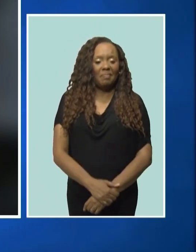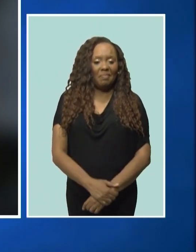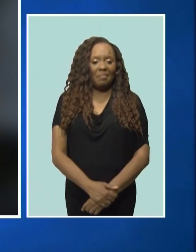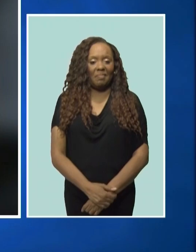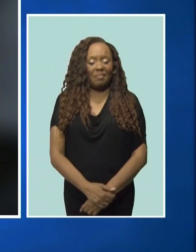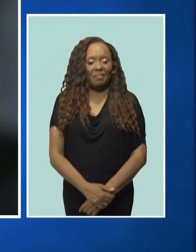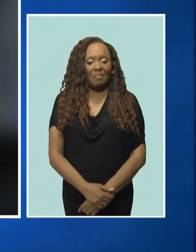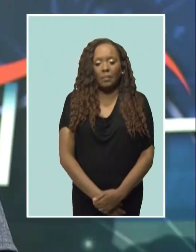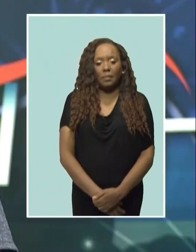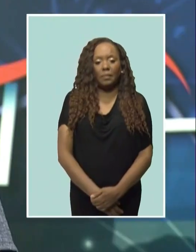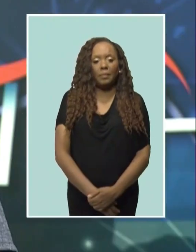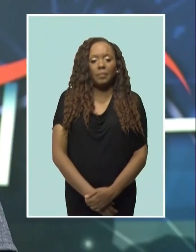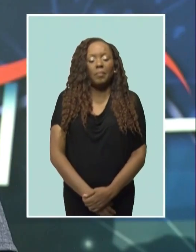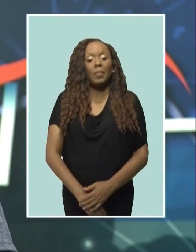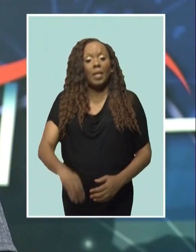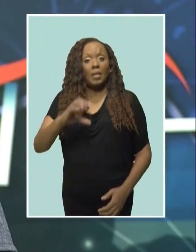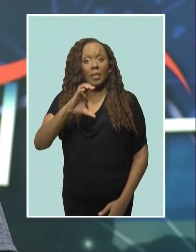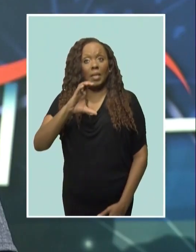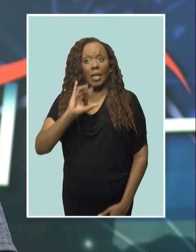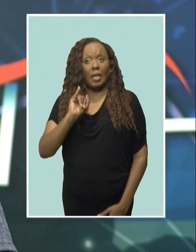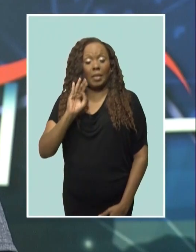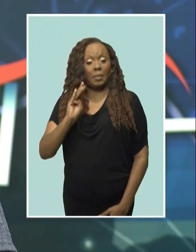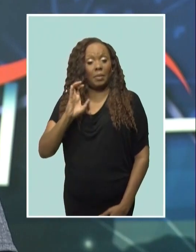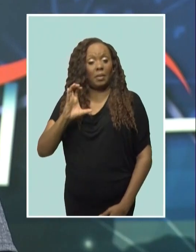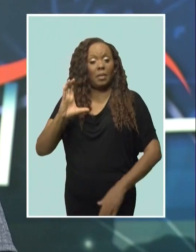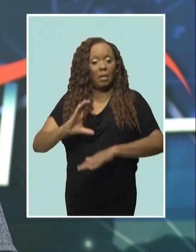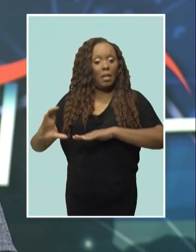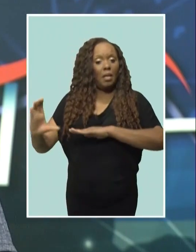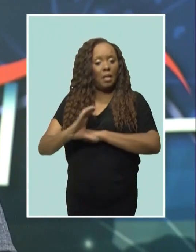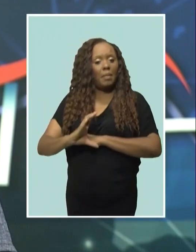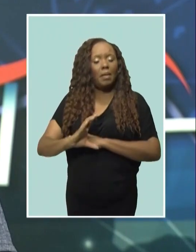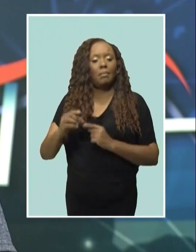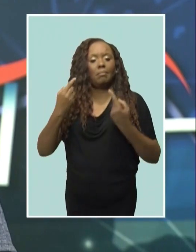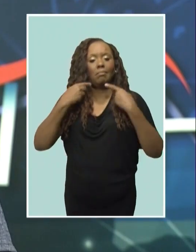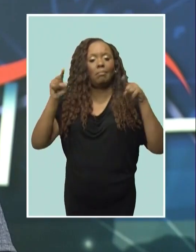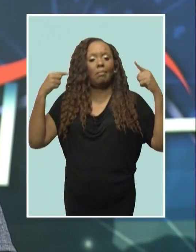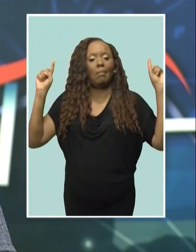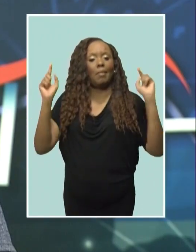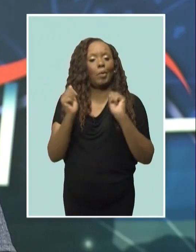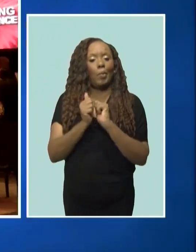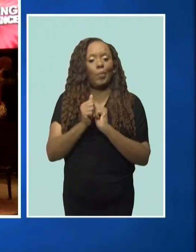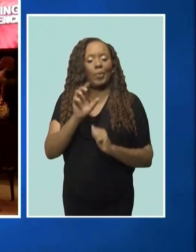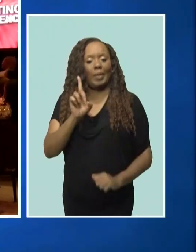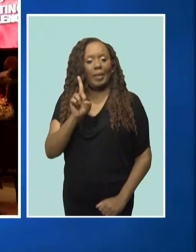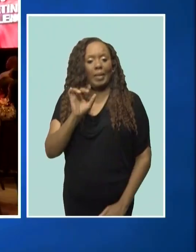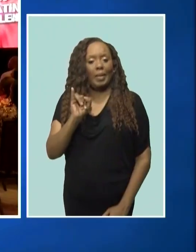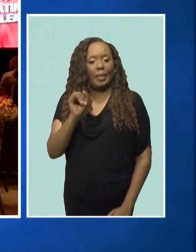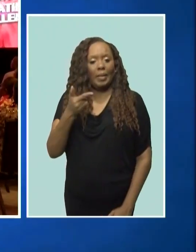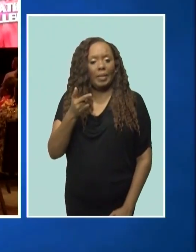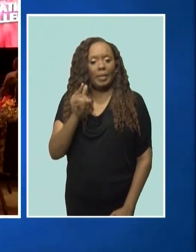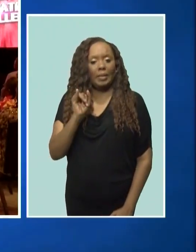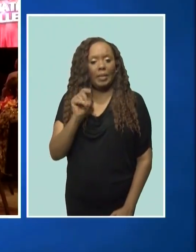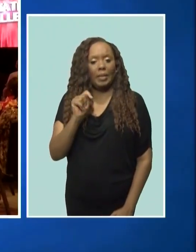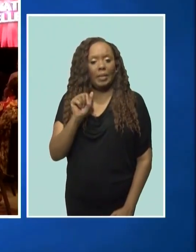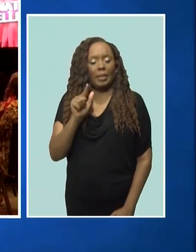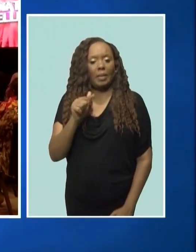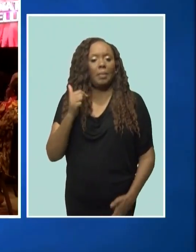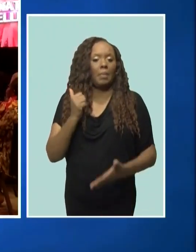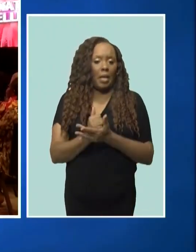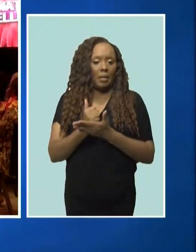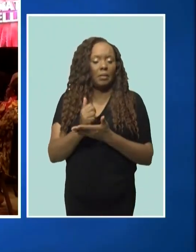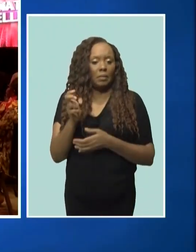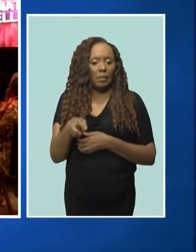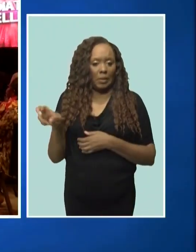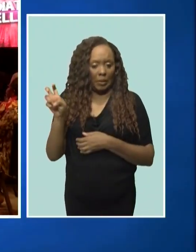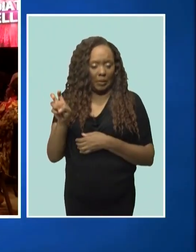Report. CIBC Caribbean is reporting success with the digital banking transition. CEO Mark St. Hill made